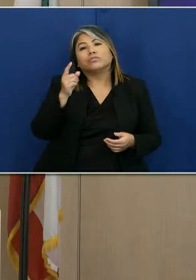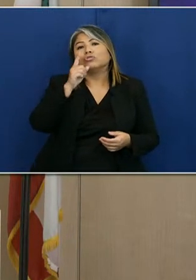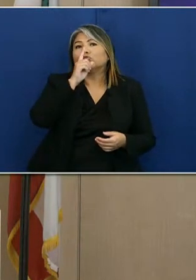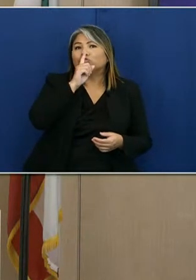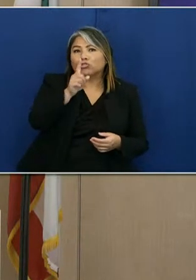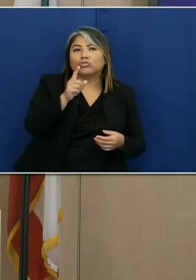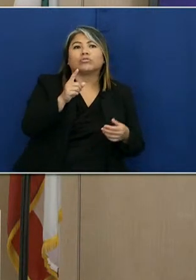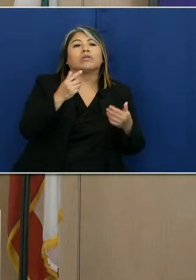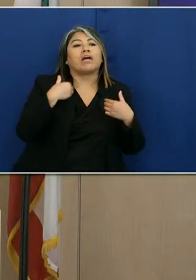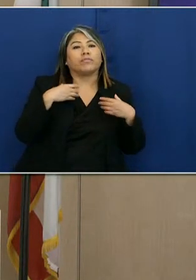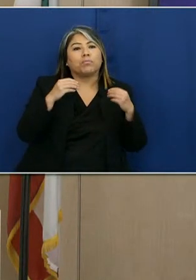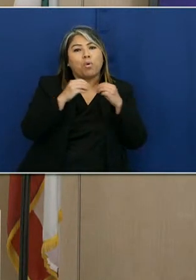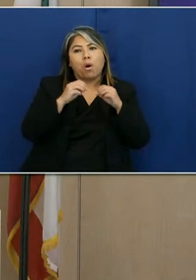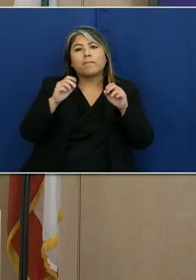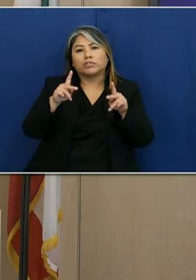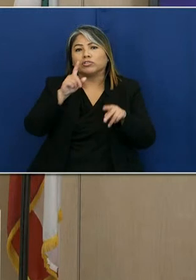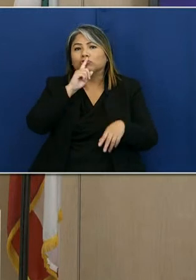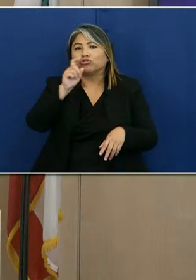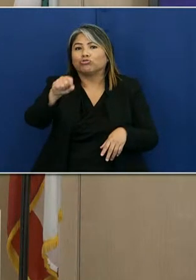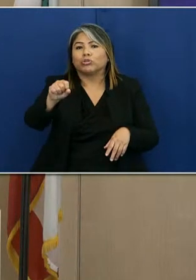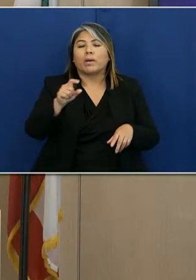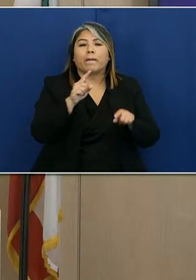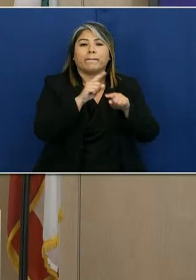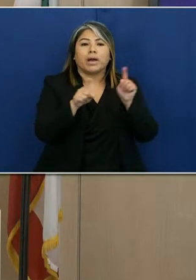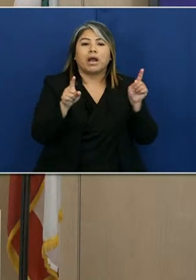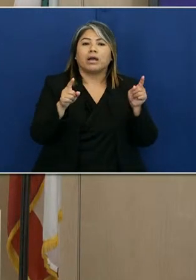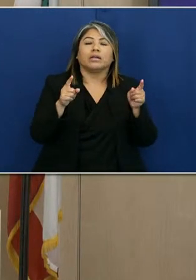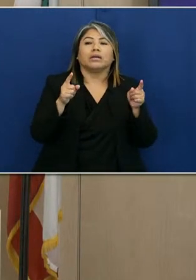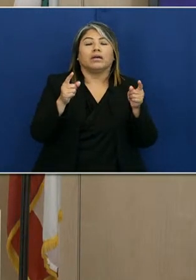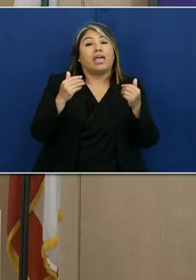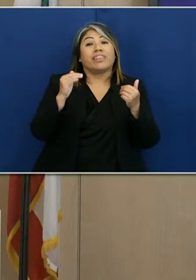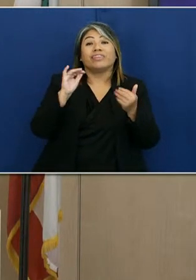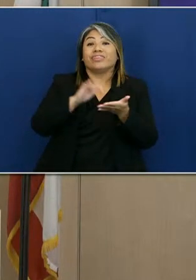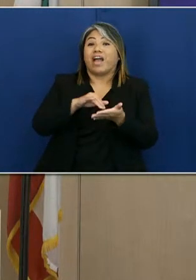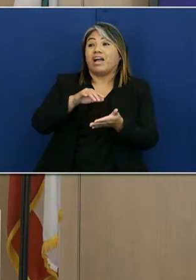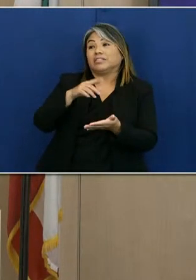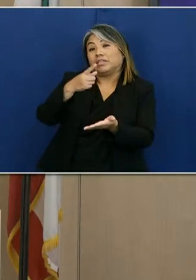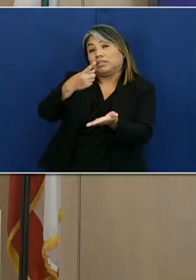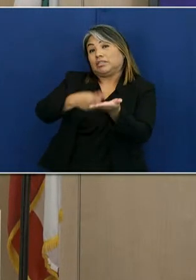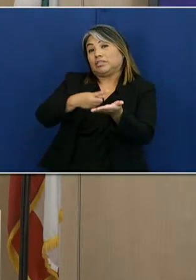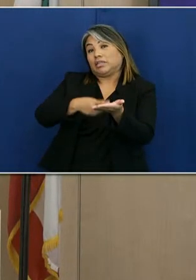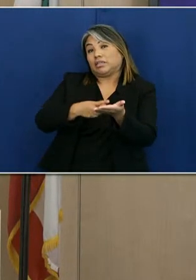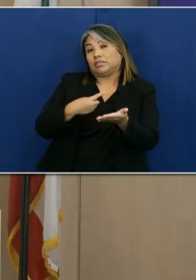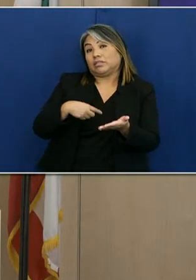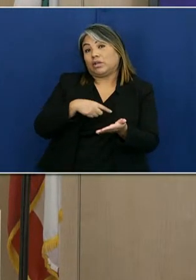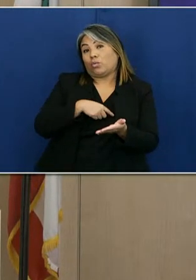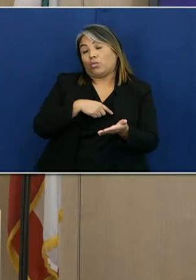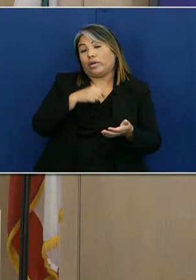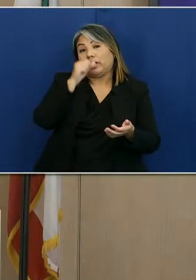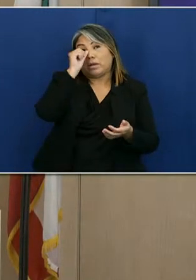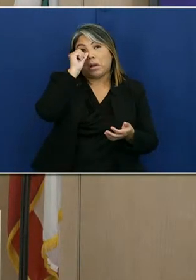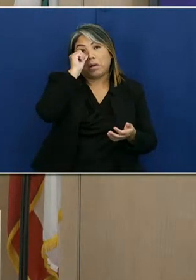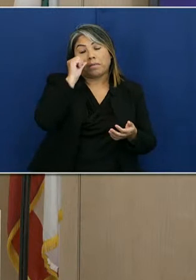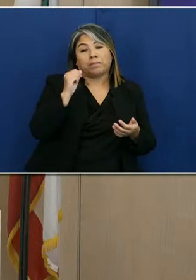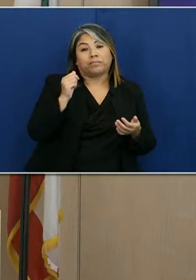and opportunity there, but I think that certainly is a discussion that we can